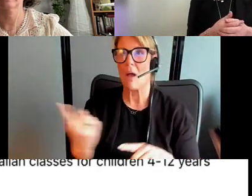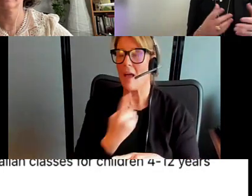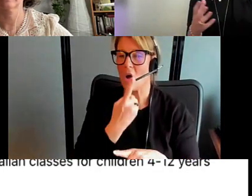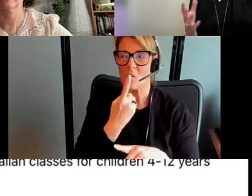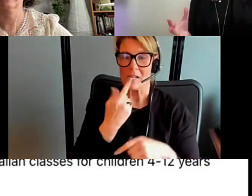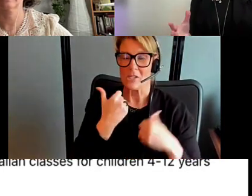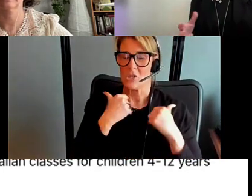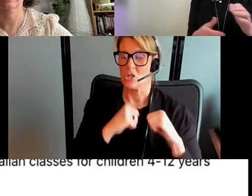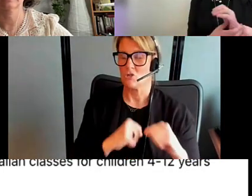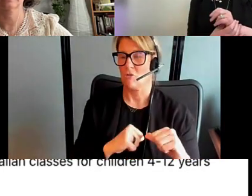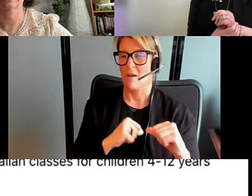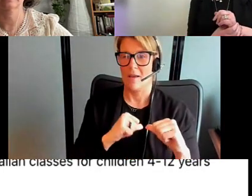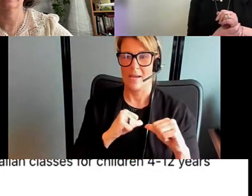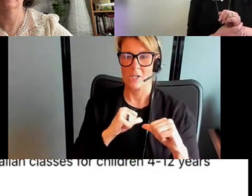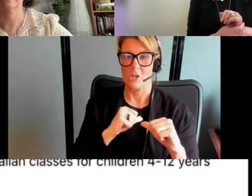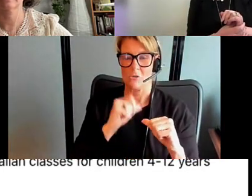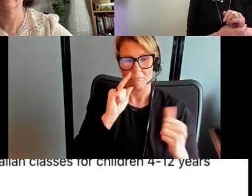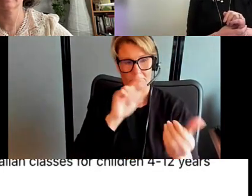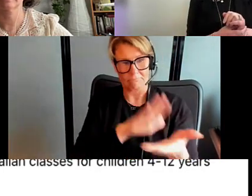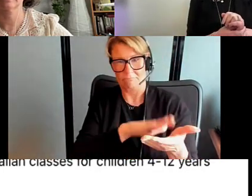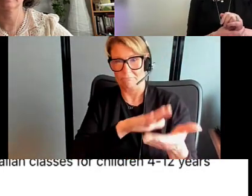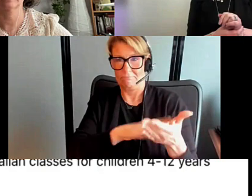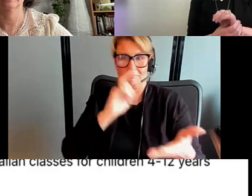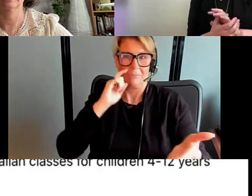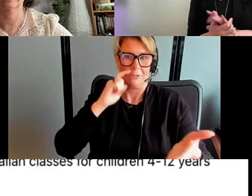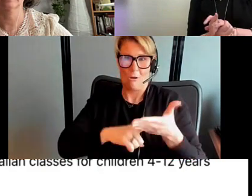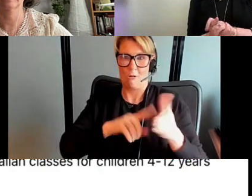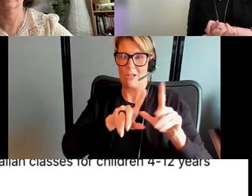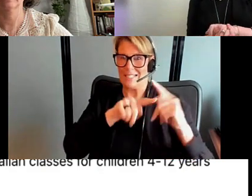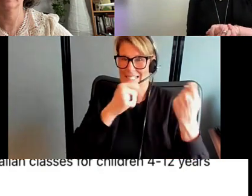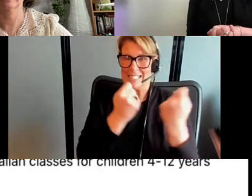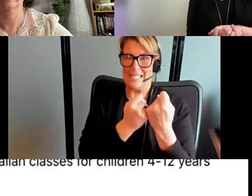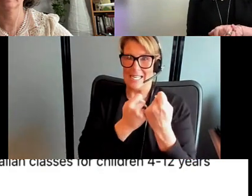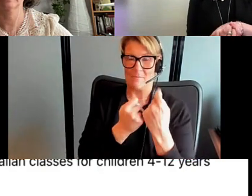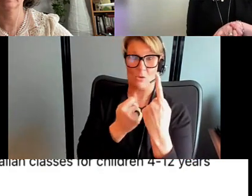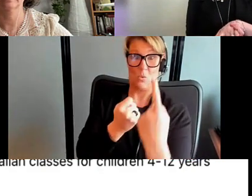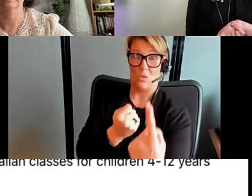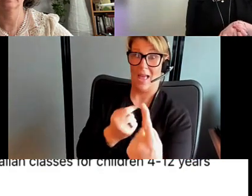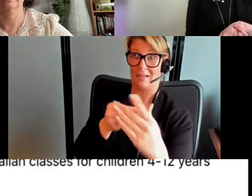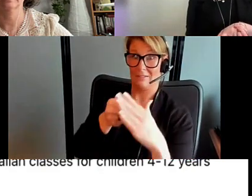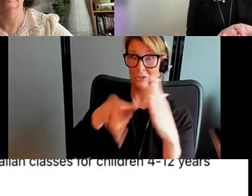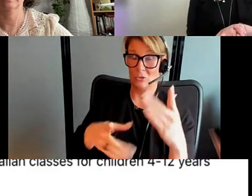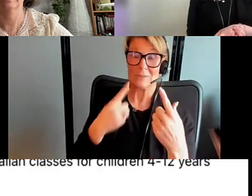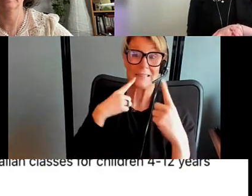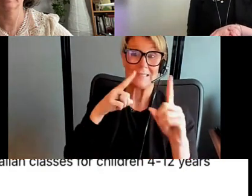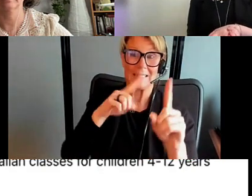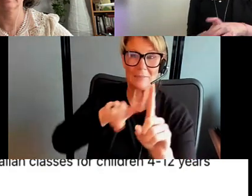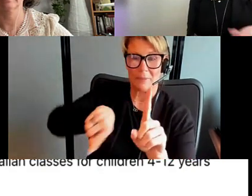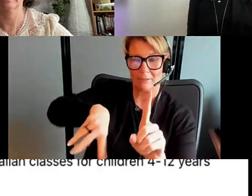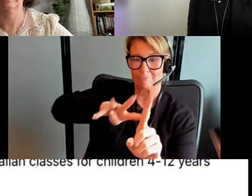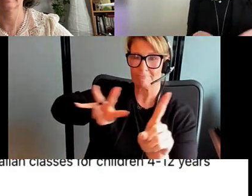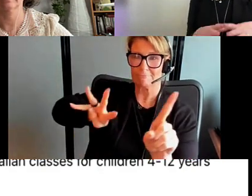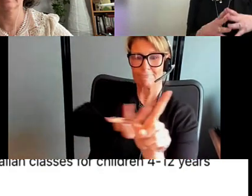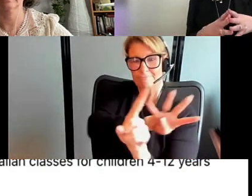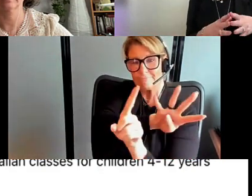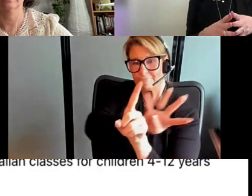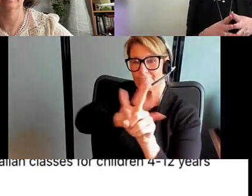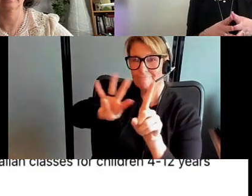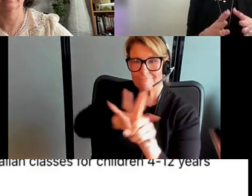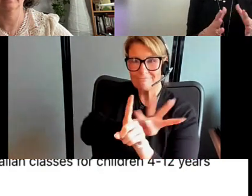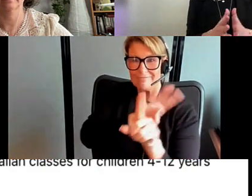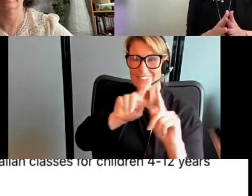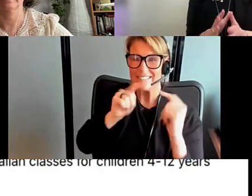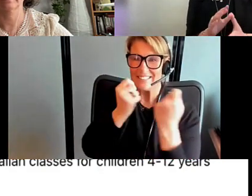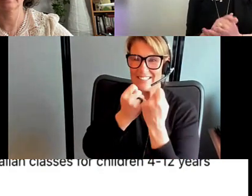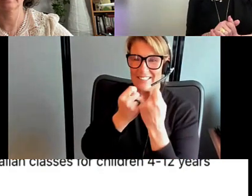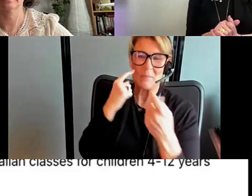team for something that they've done to support that student. But we're also building community partnerships. So this one here is just